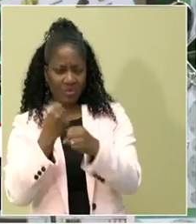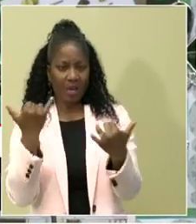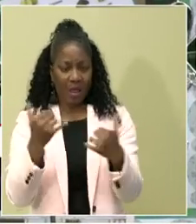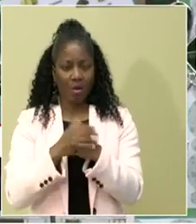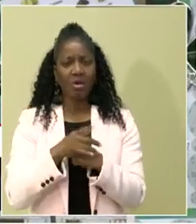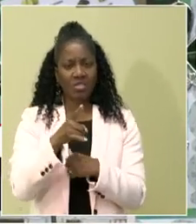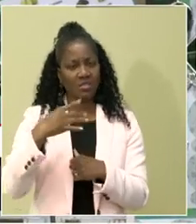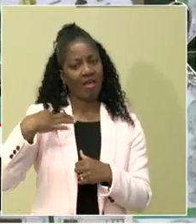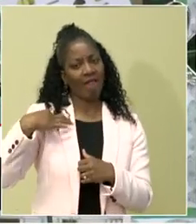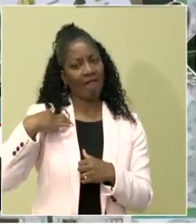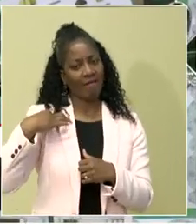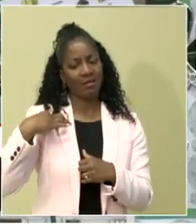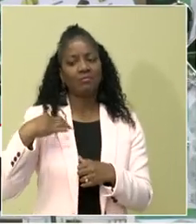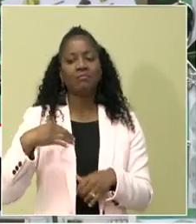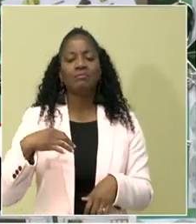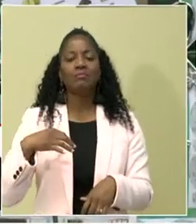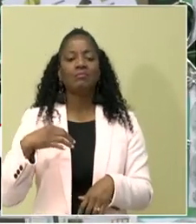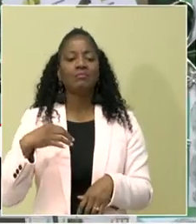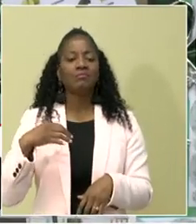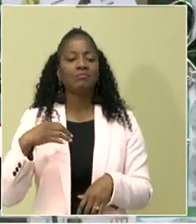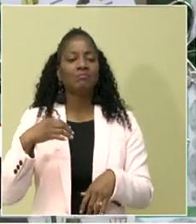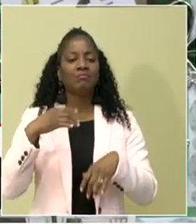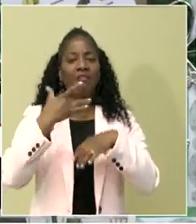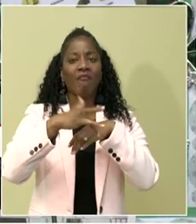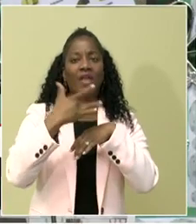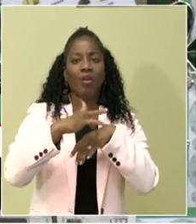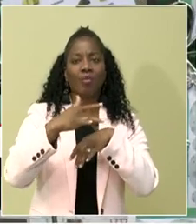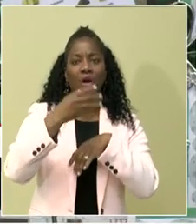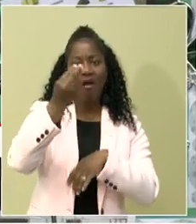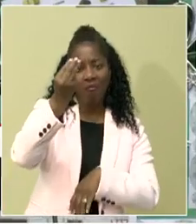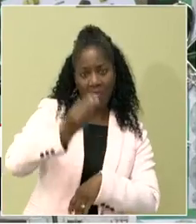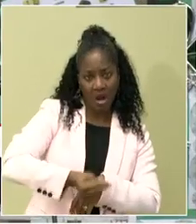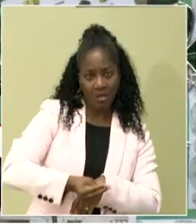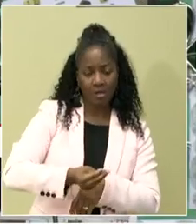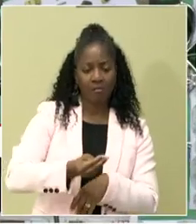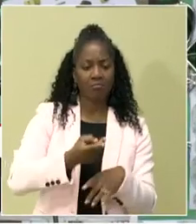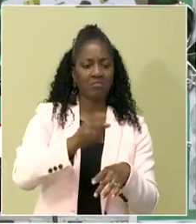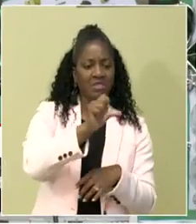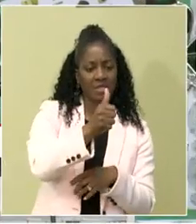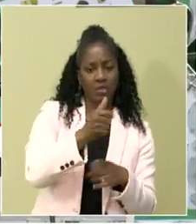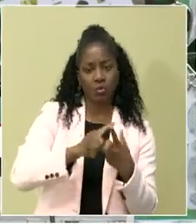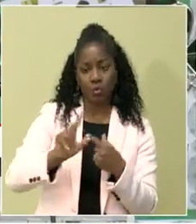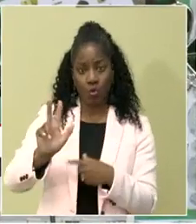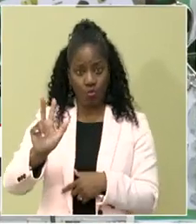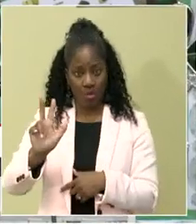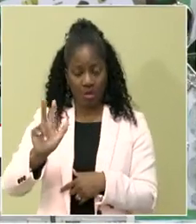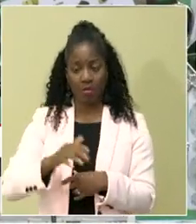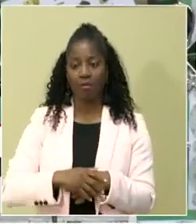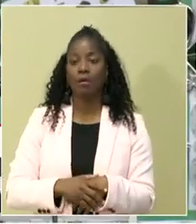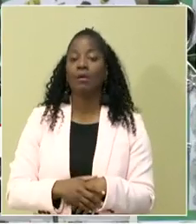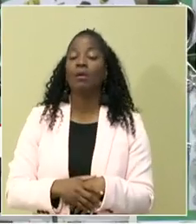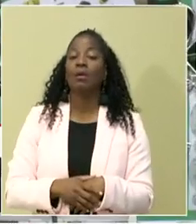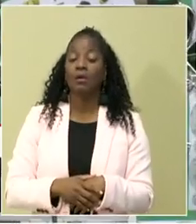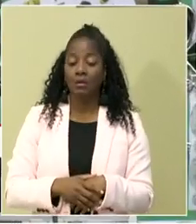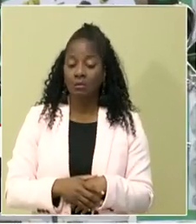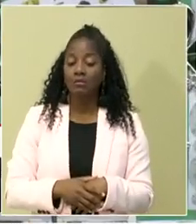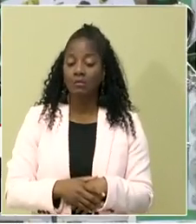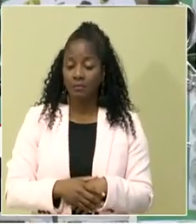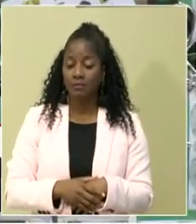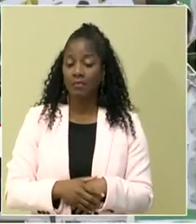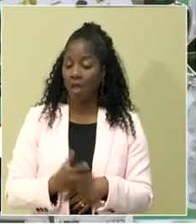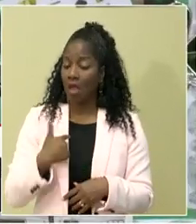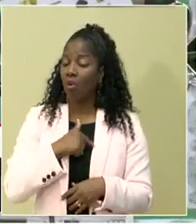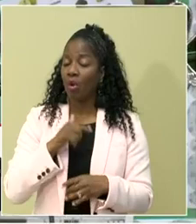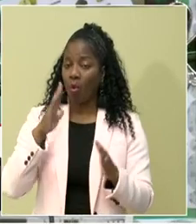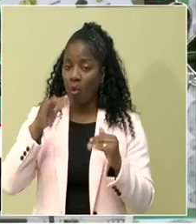she's available every Monday from 10 to 3. She is helping, and that is something we are definitely hoping to be